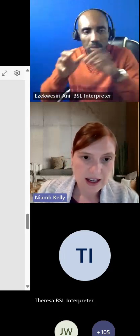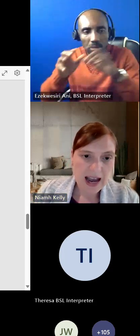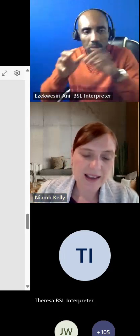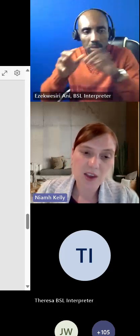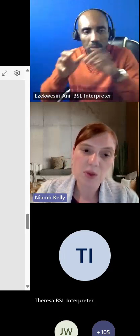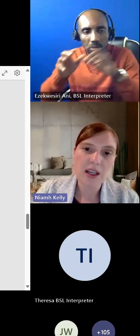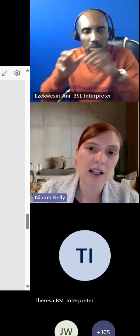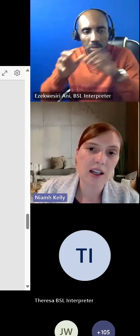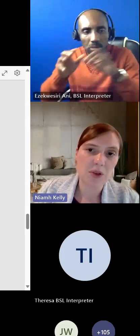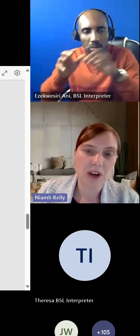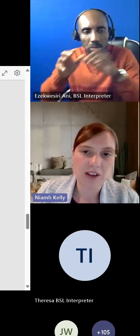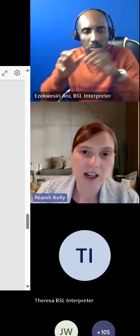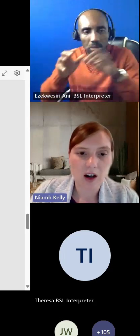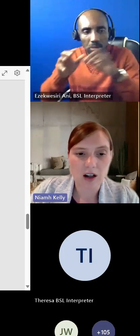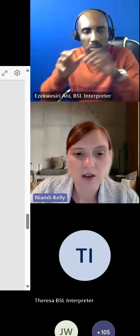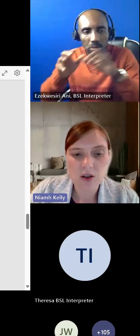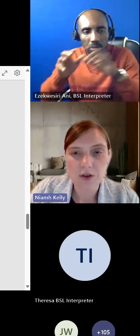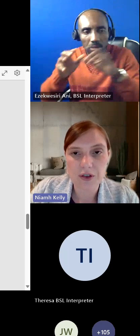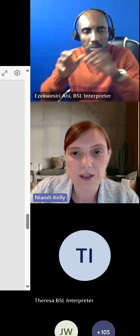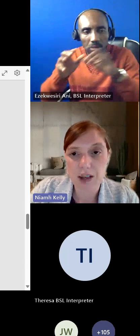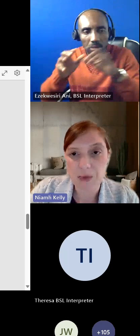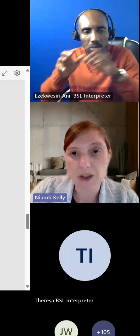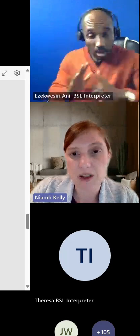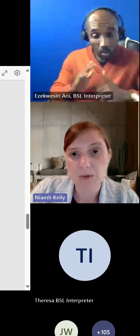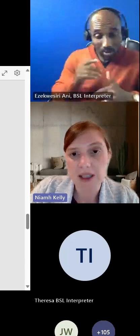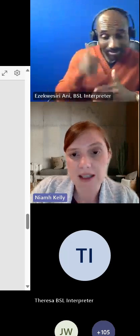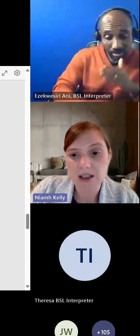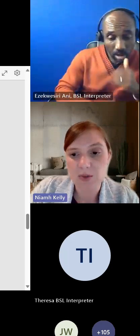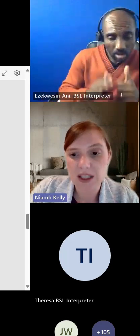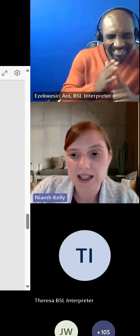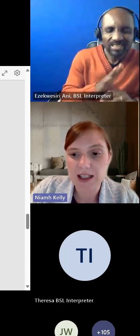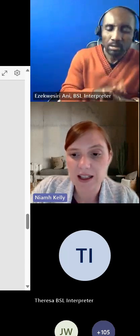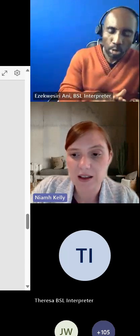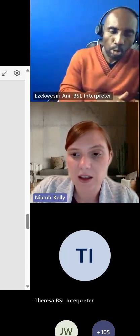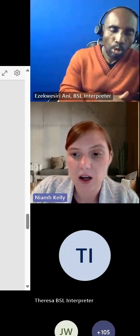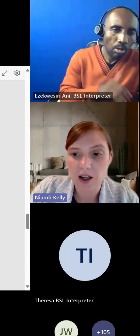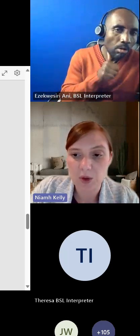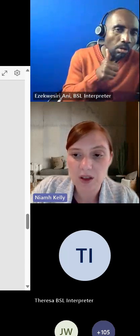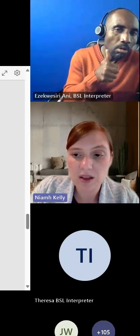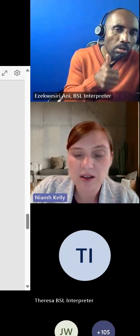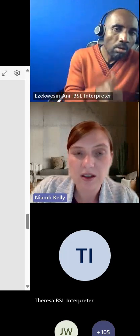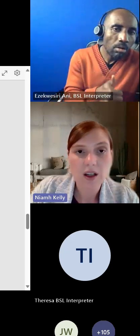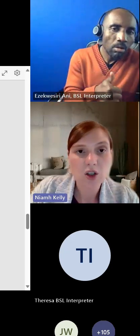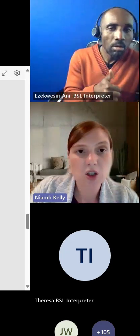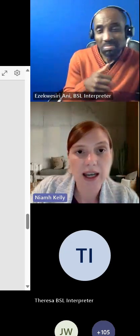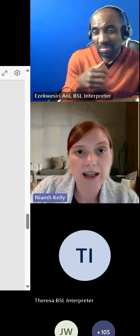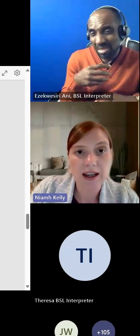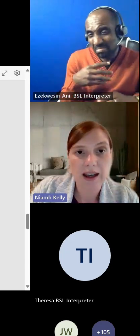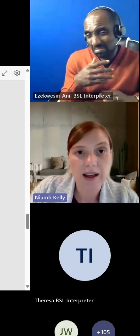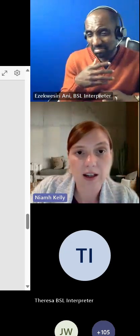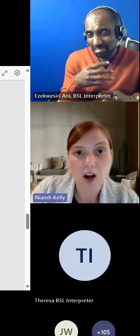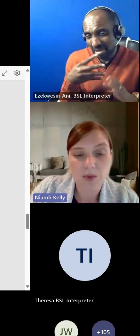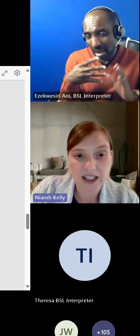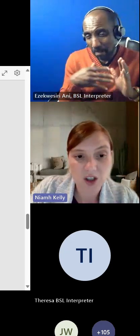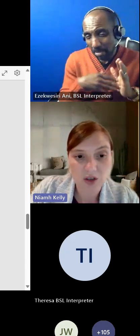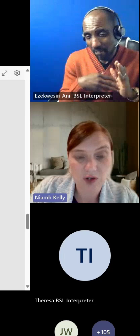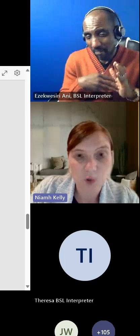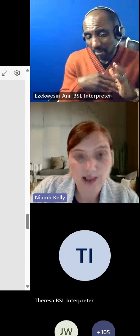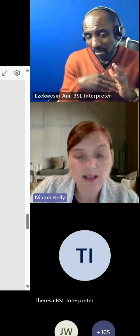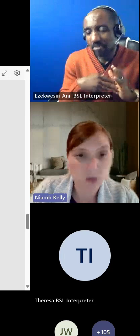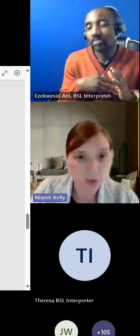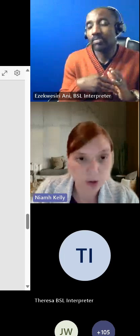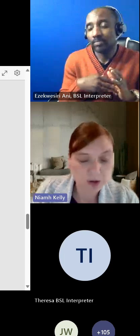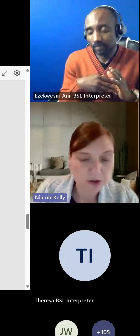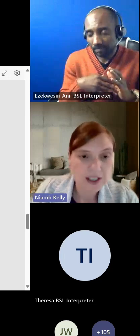change at the beginning can be very long. So for example, it might still be taking 9 months to get an